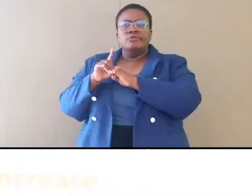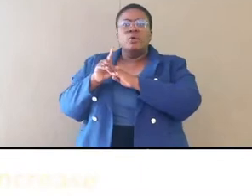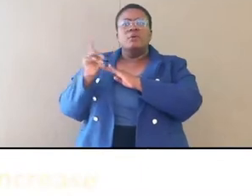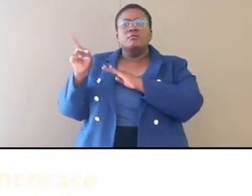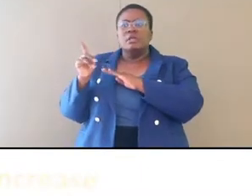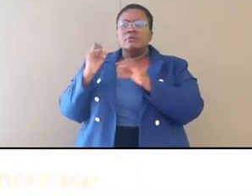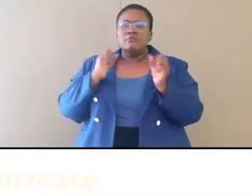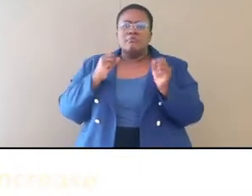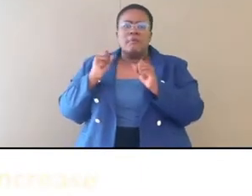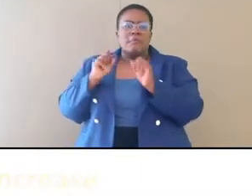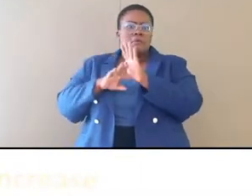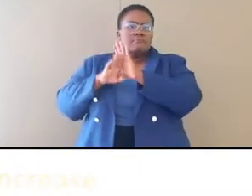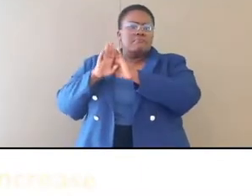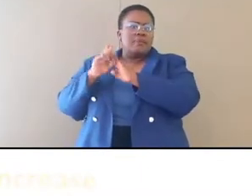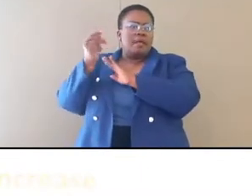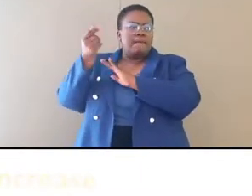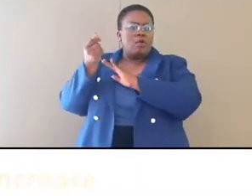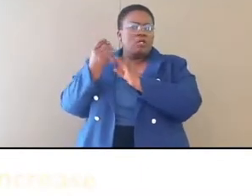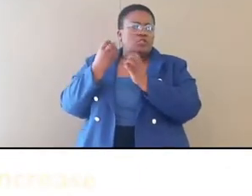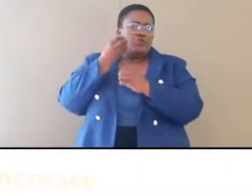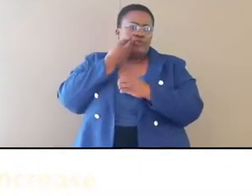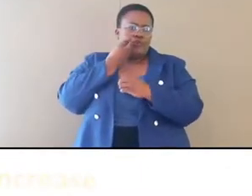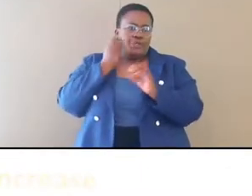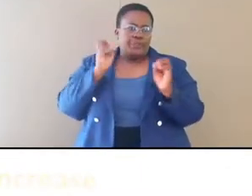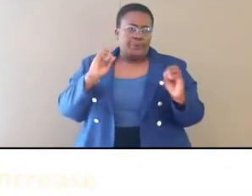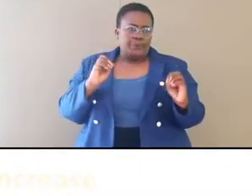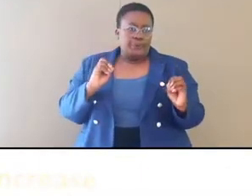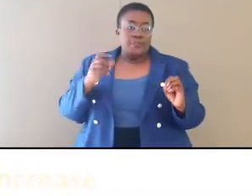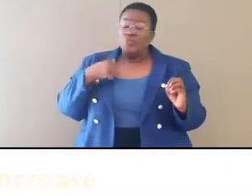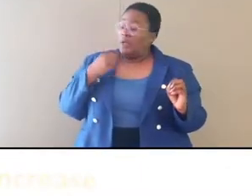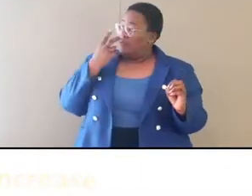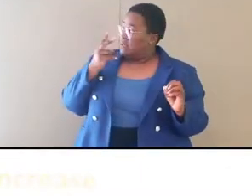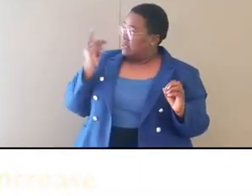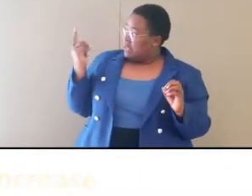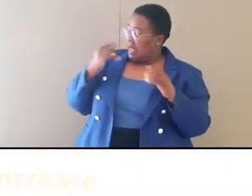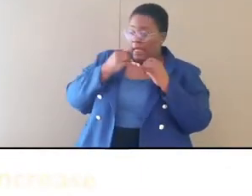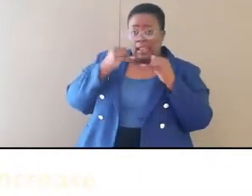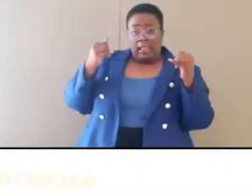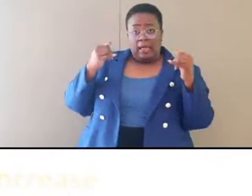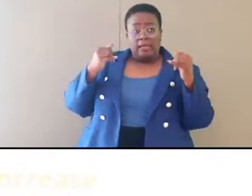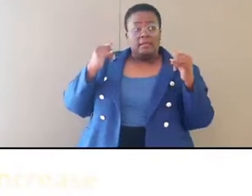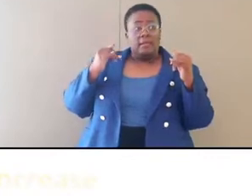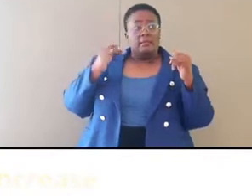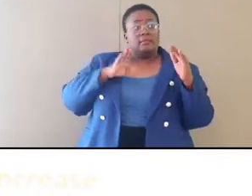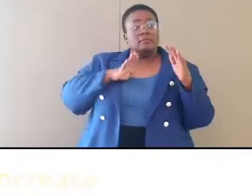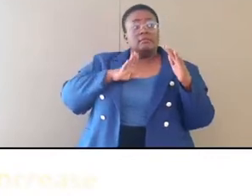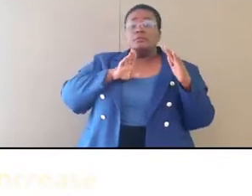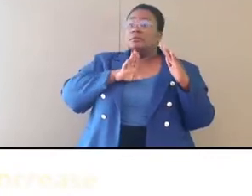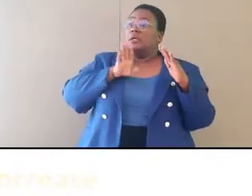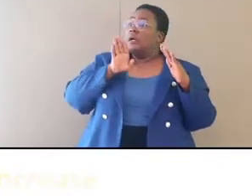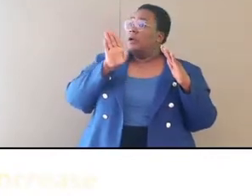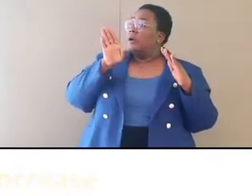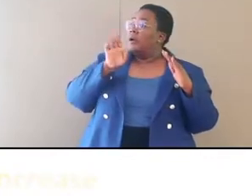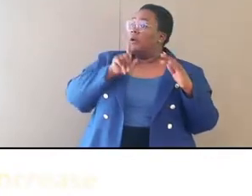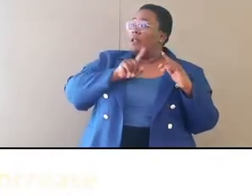of food. And recently we've seen massive food inflation, and so you're seeing that line suddenly widening. So this is an urgent